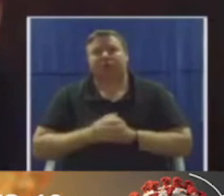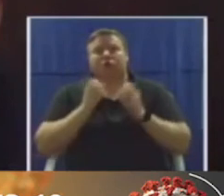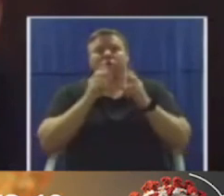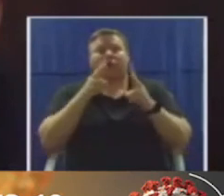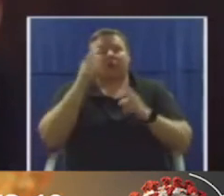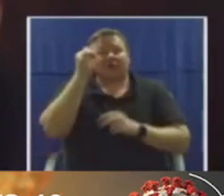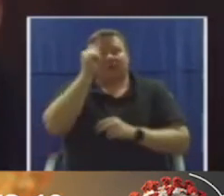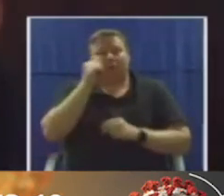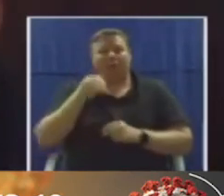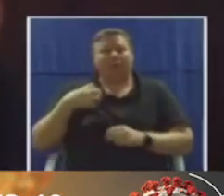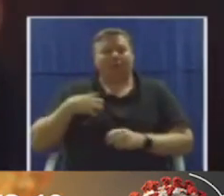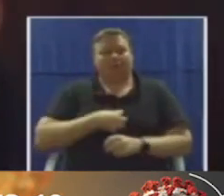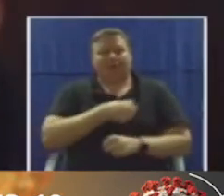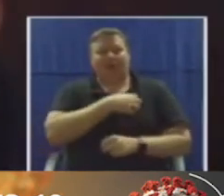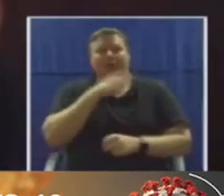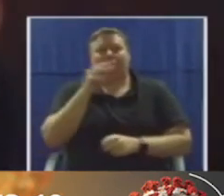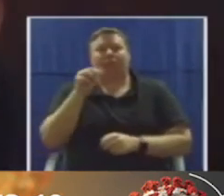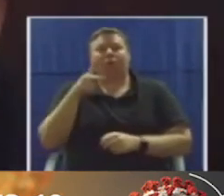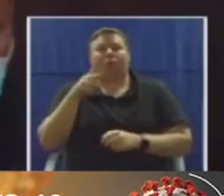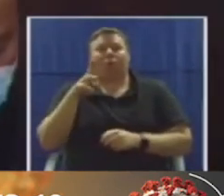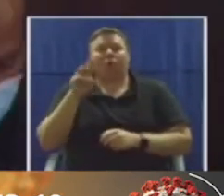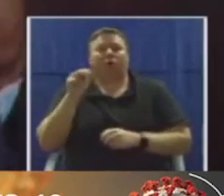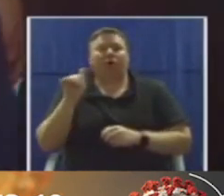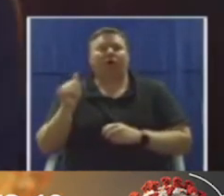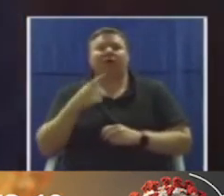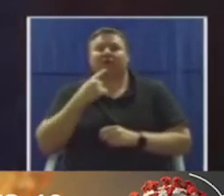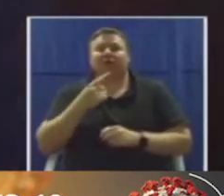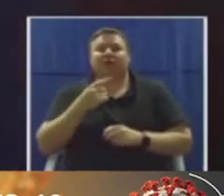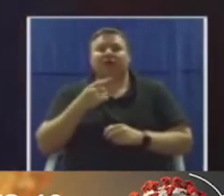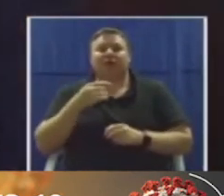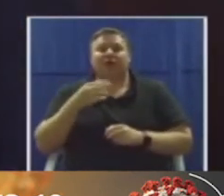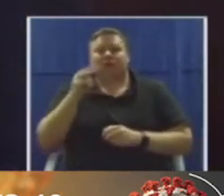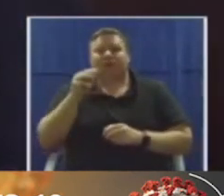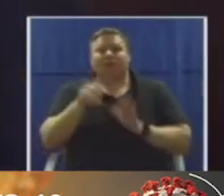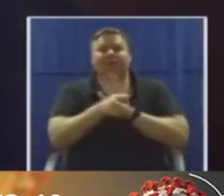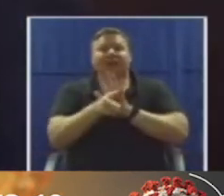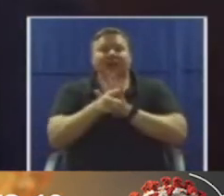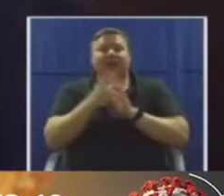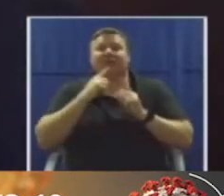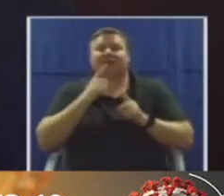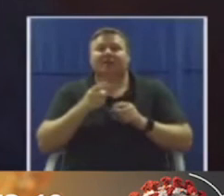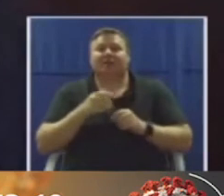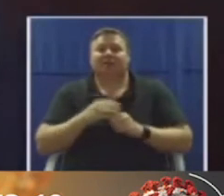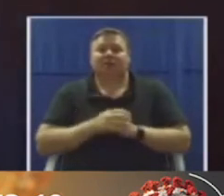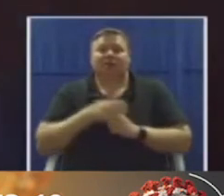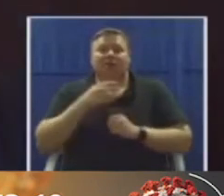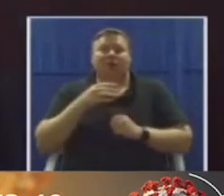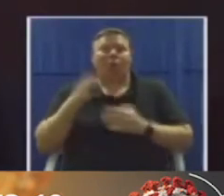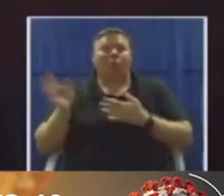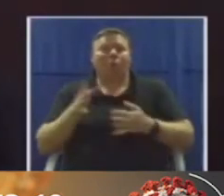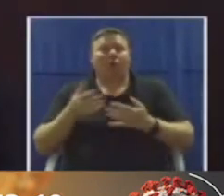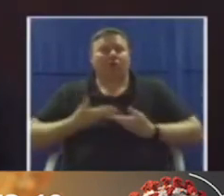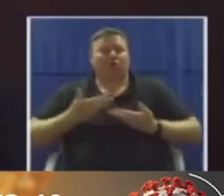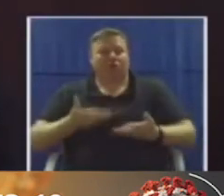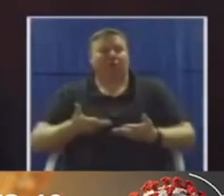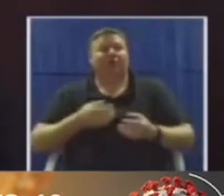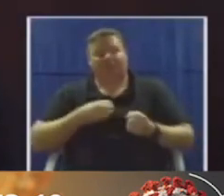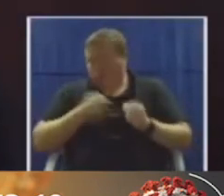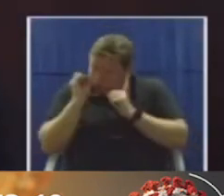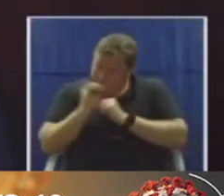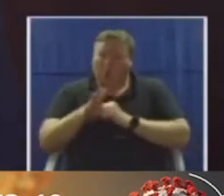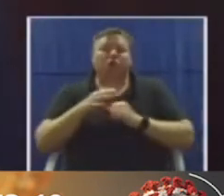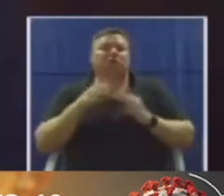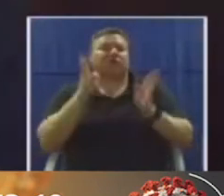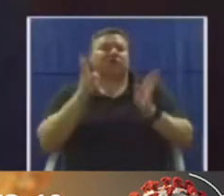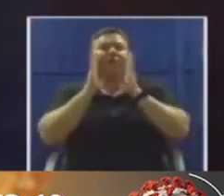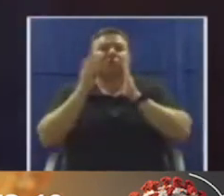April, conducted a media briefing. And he said in that media briefing that as soon as they were warned by South African Weather Service, they posted it.